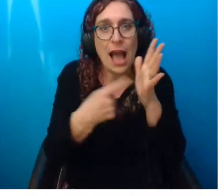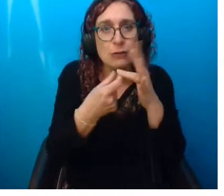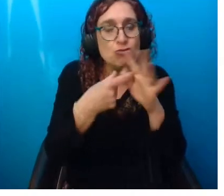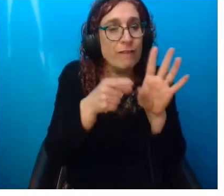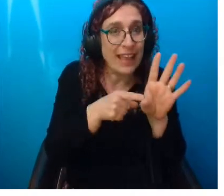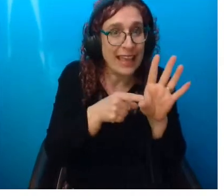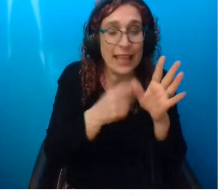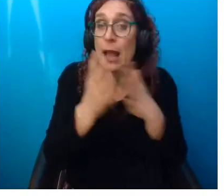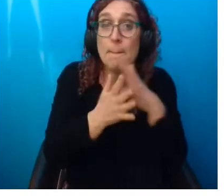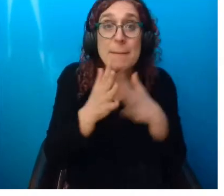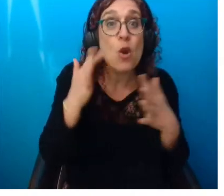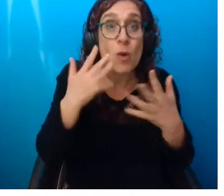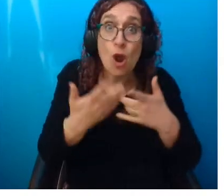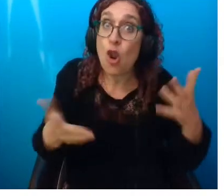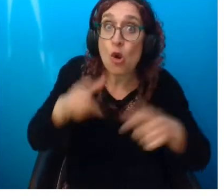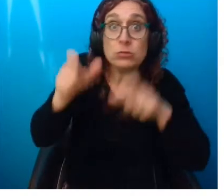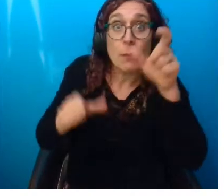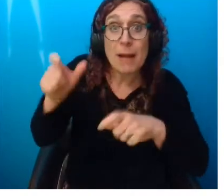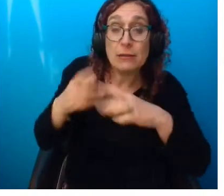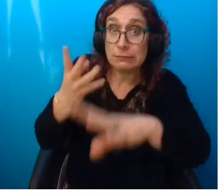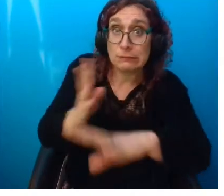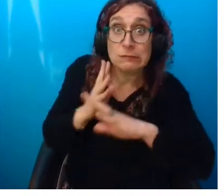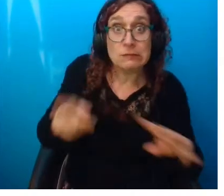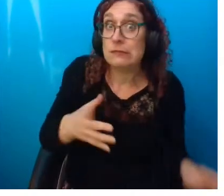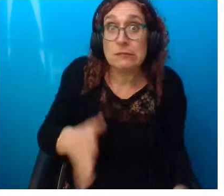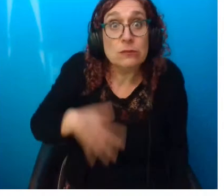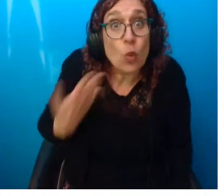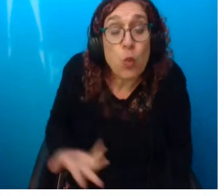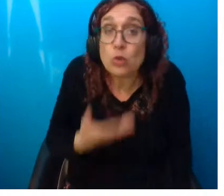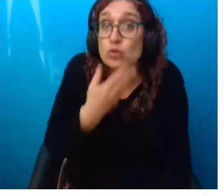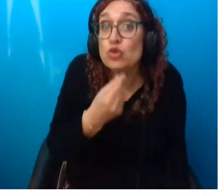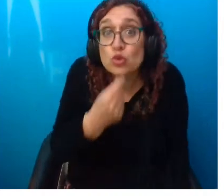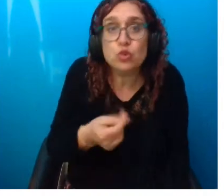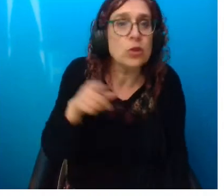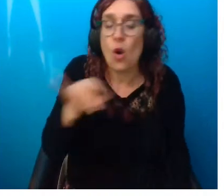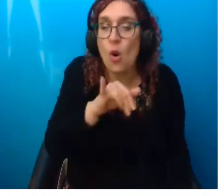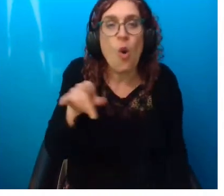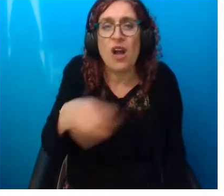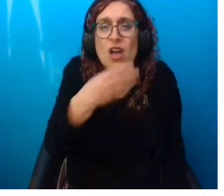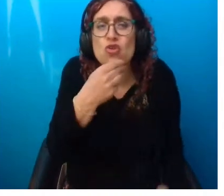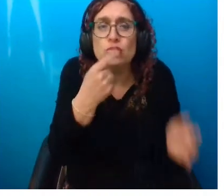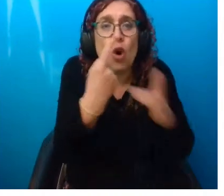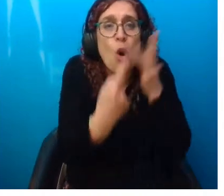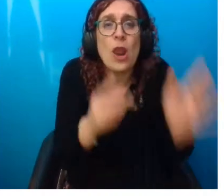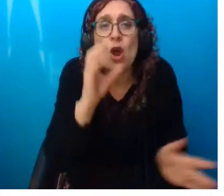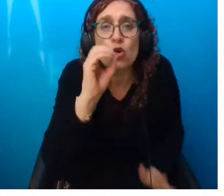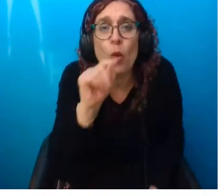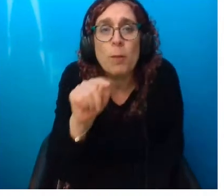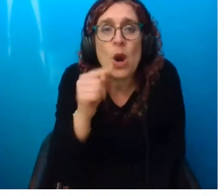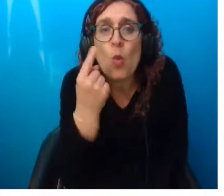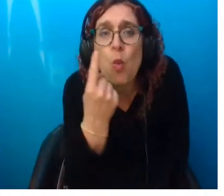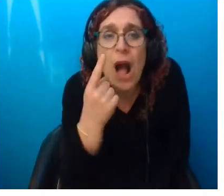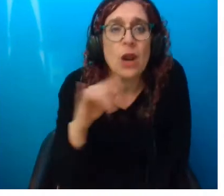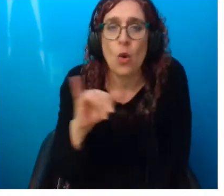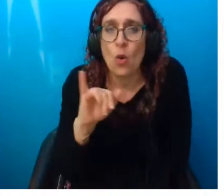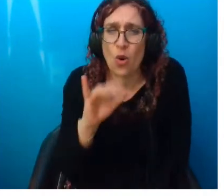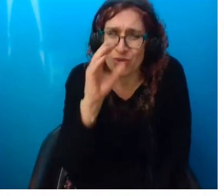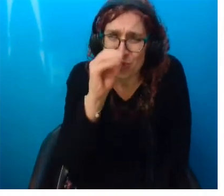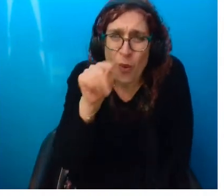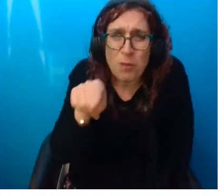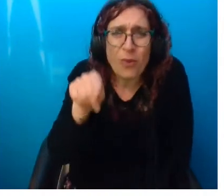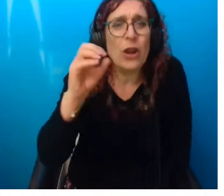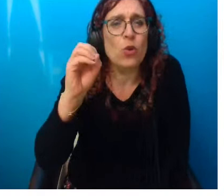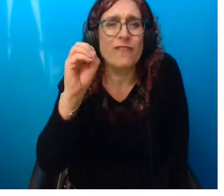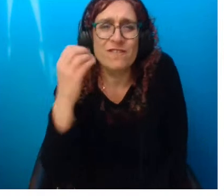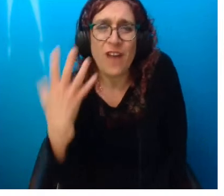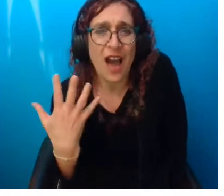use hydrocortisone, or they've used 0.1% or 0.05, I mean,